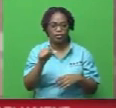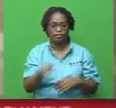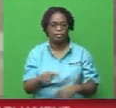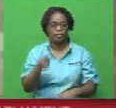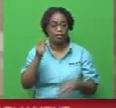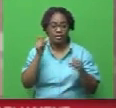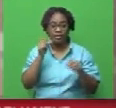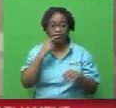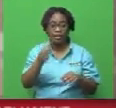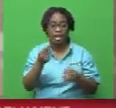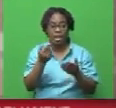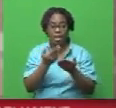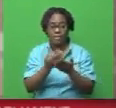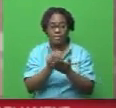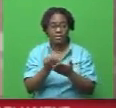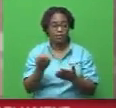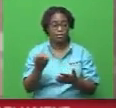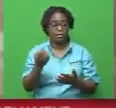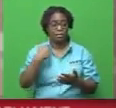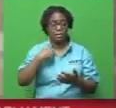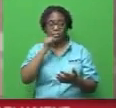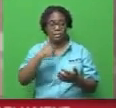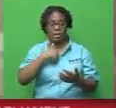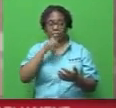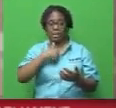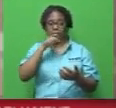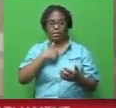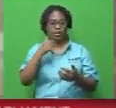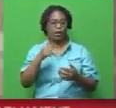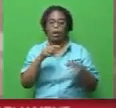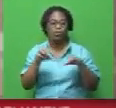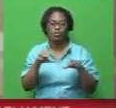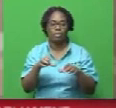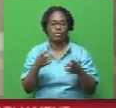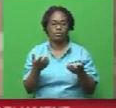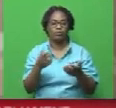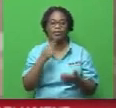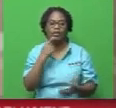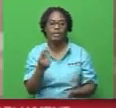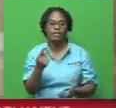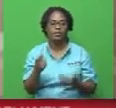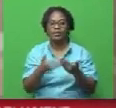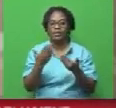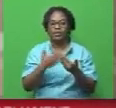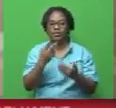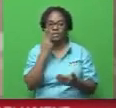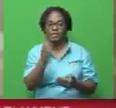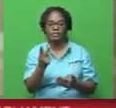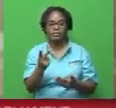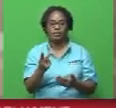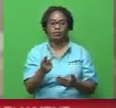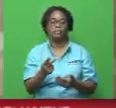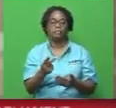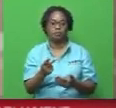went on to say, and I quote, it is plain that the imputations are that they got together and